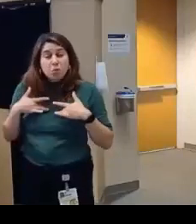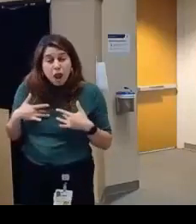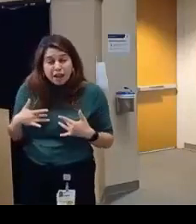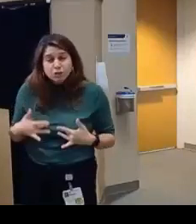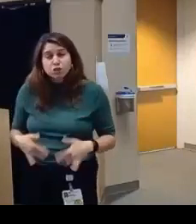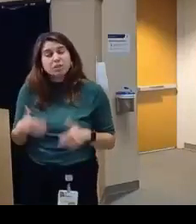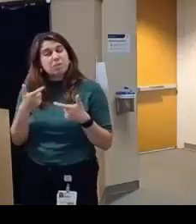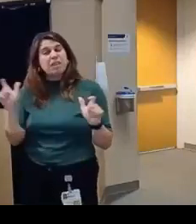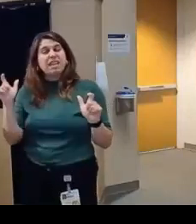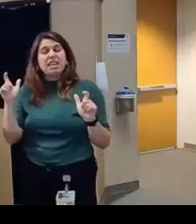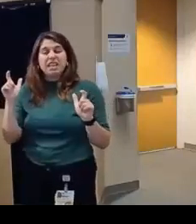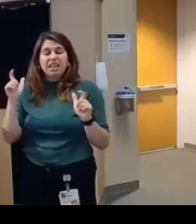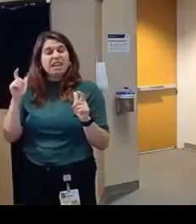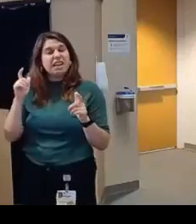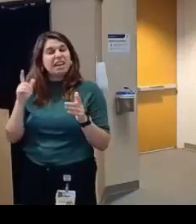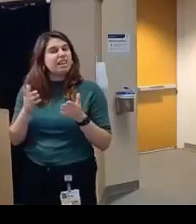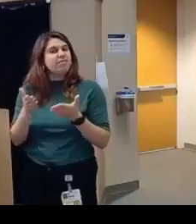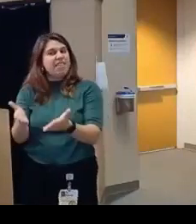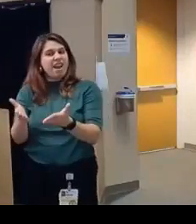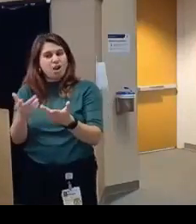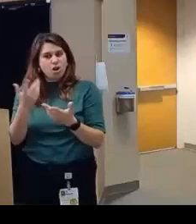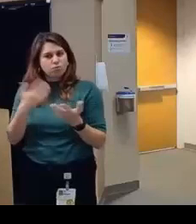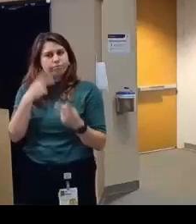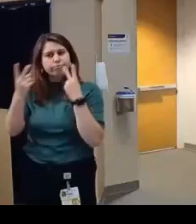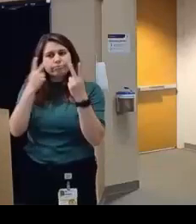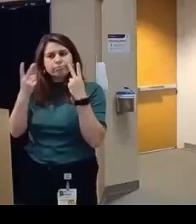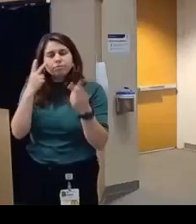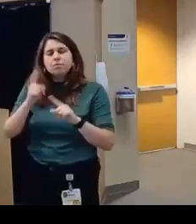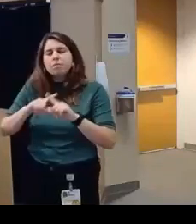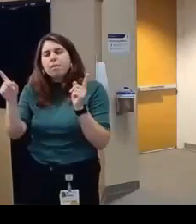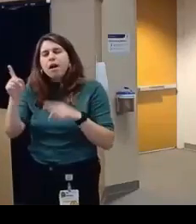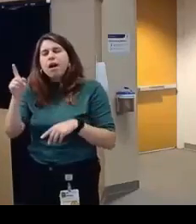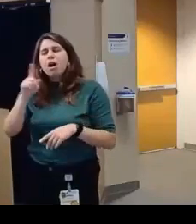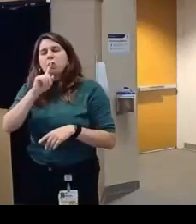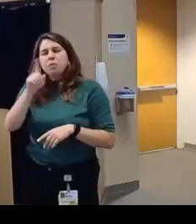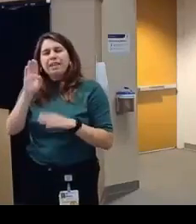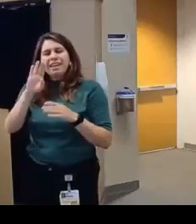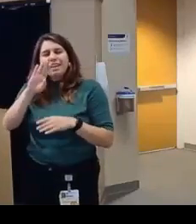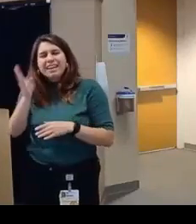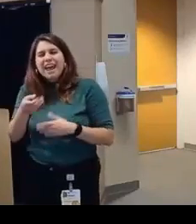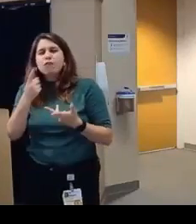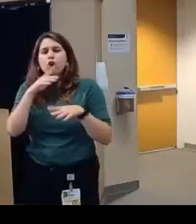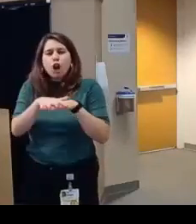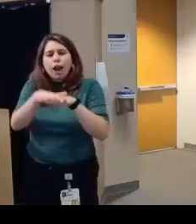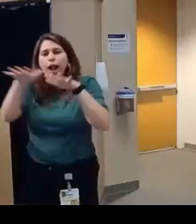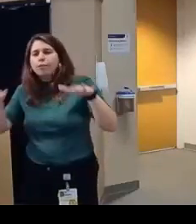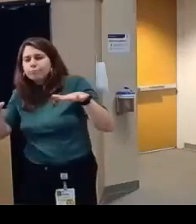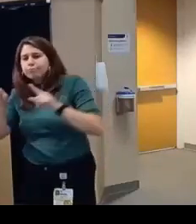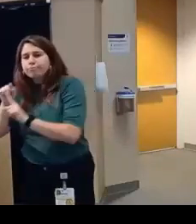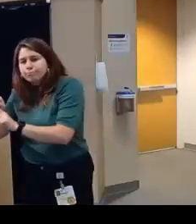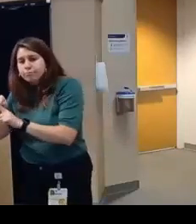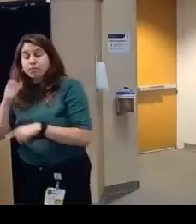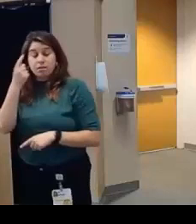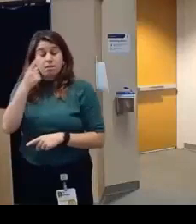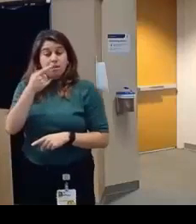was a very big part of what we saw on the front lines, but it was never teased apart. You know, by the time depression gets to